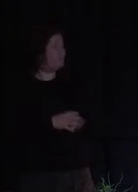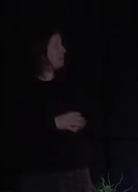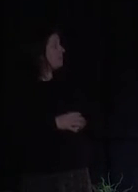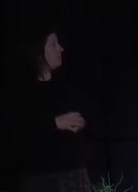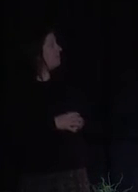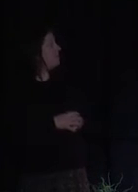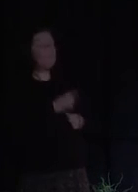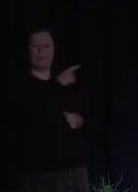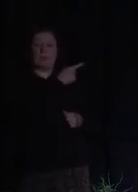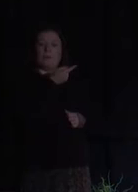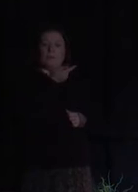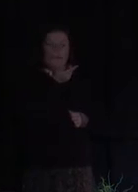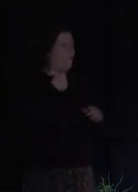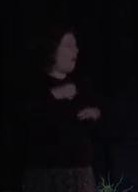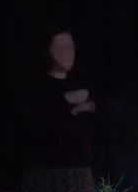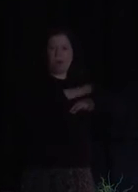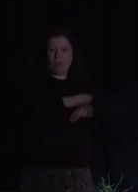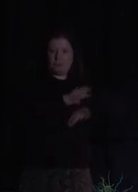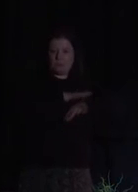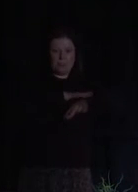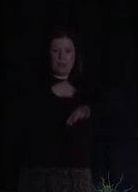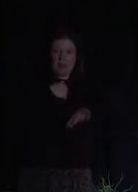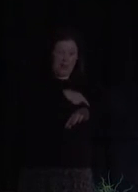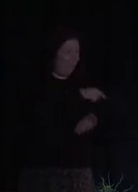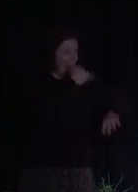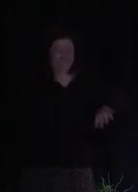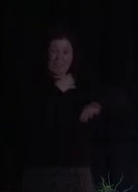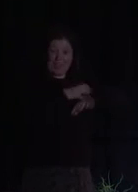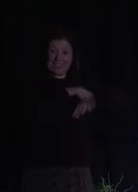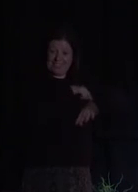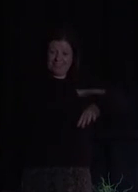but they're quite an international. That's my husband. Sorry, my love, not right now.